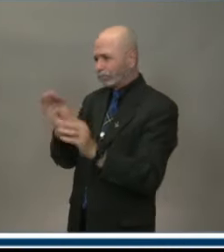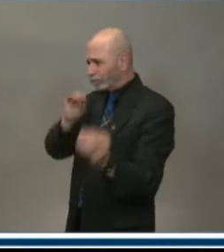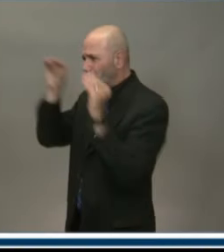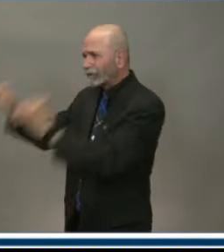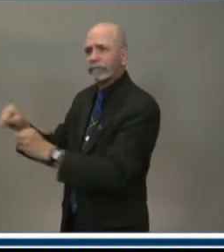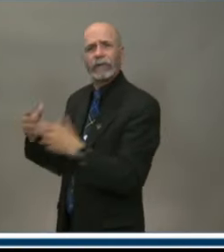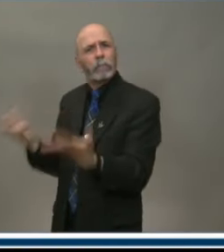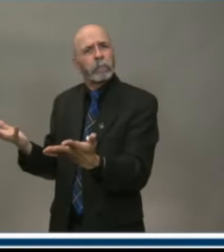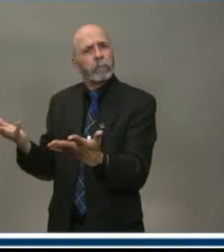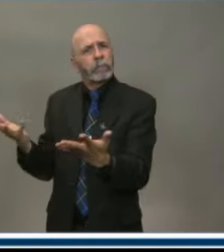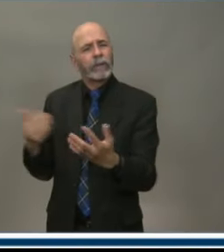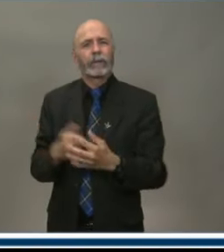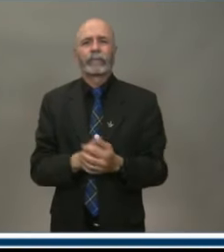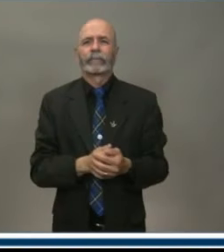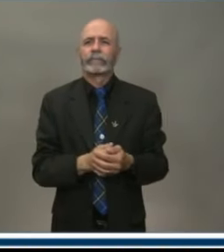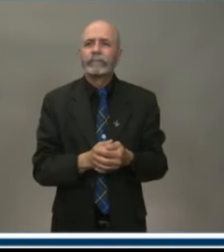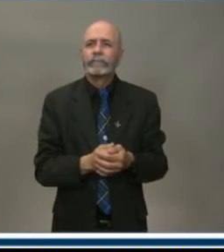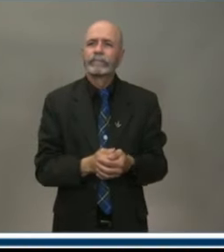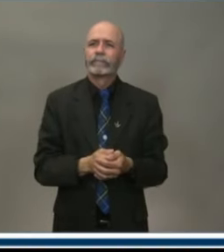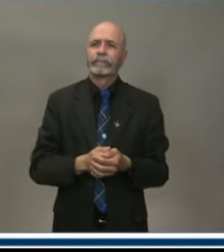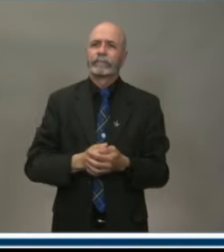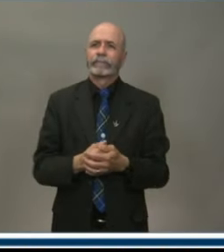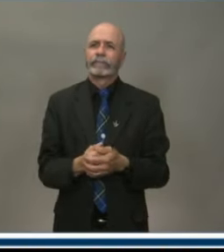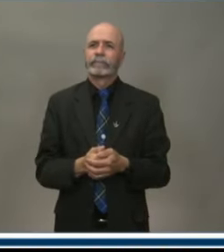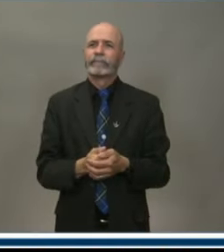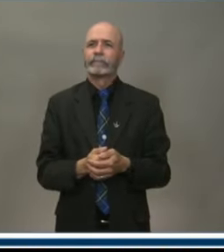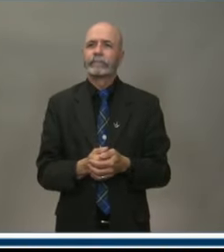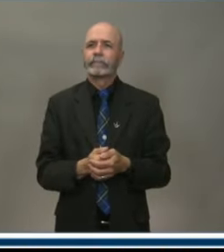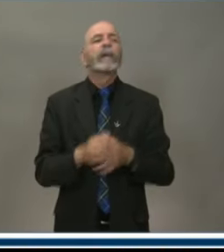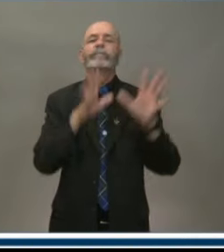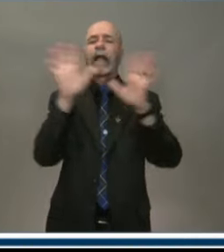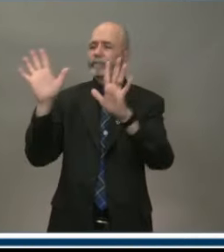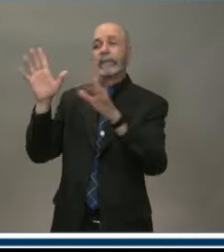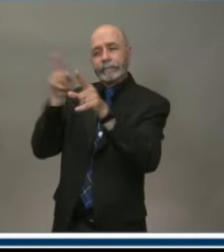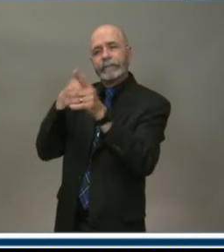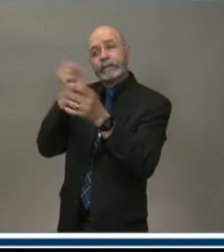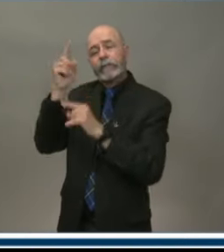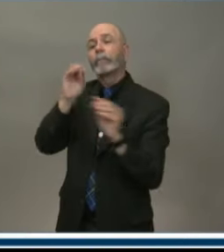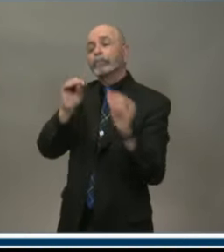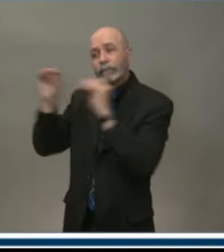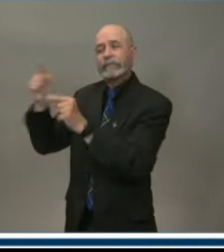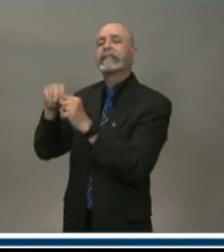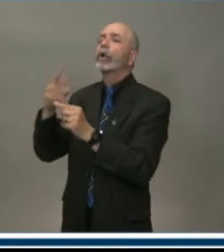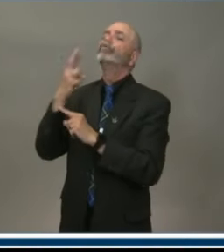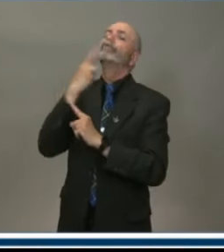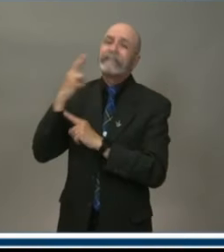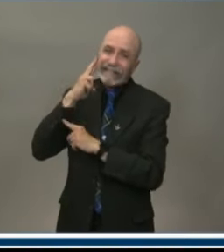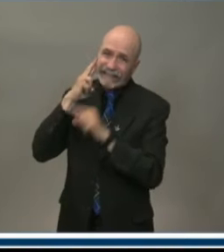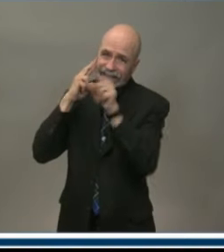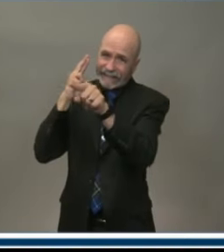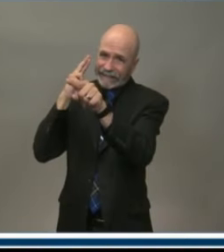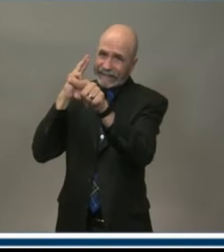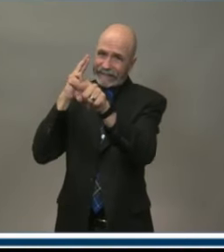question. This is a resident, somebody who is living in one of these temporary shelters.